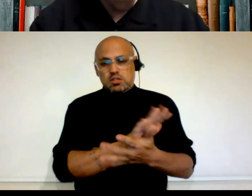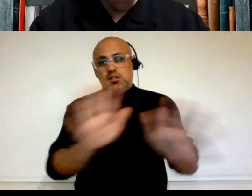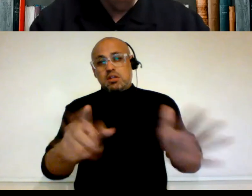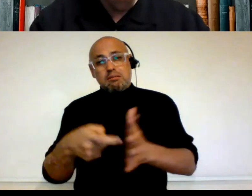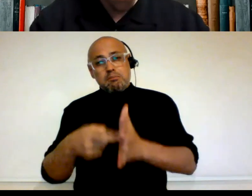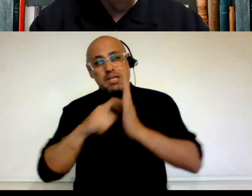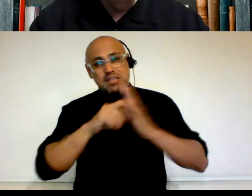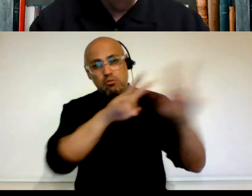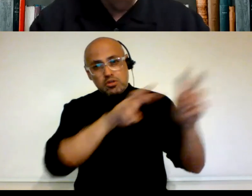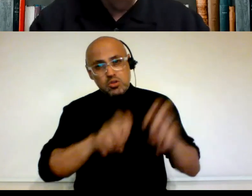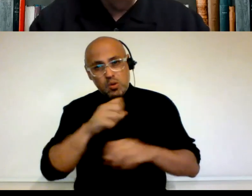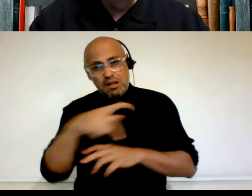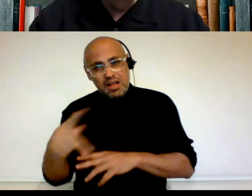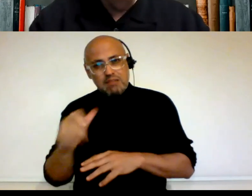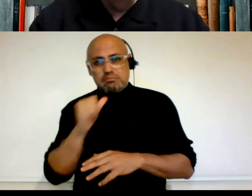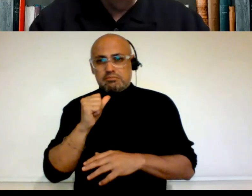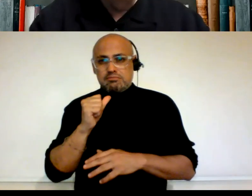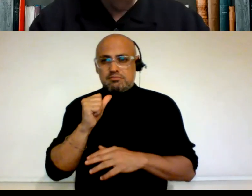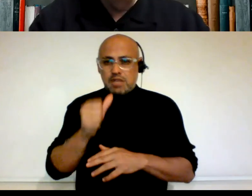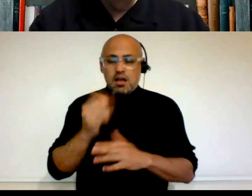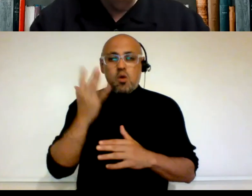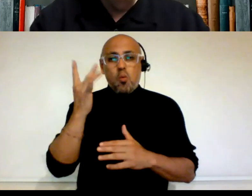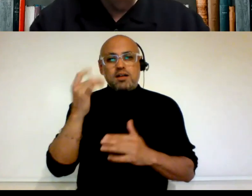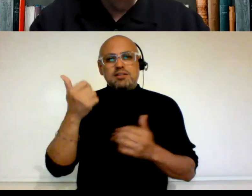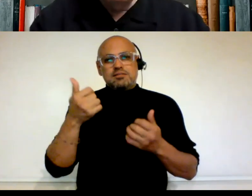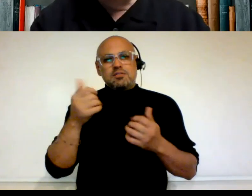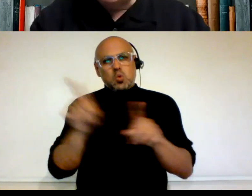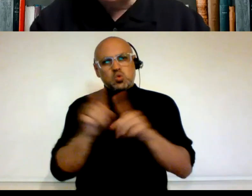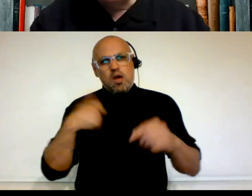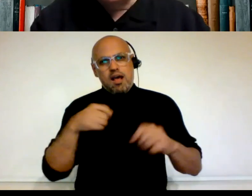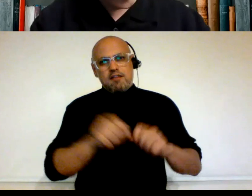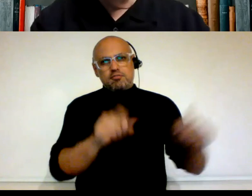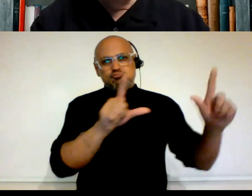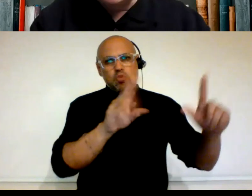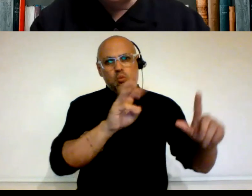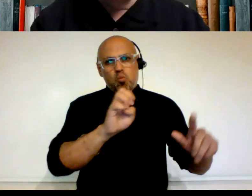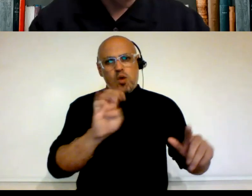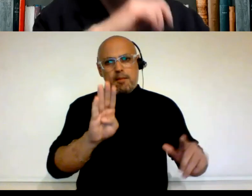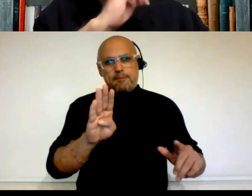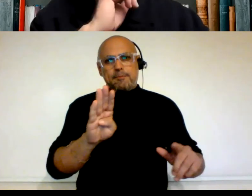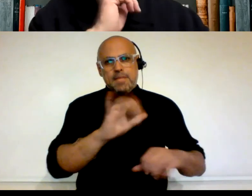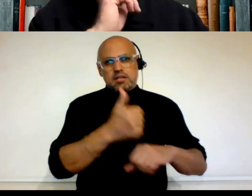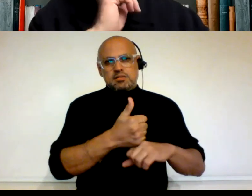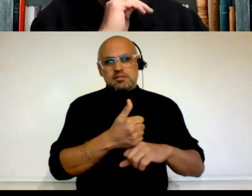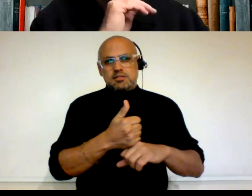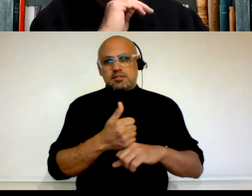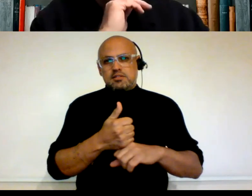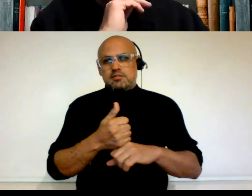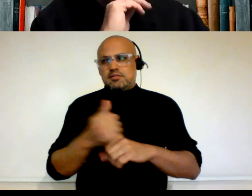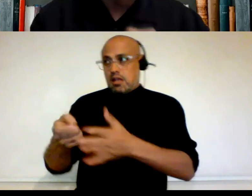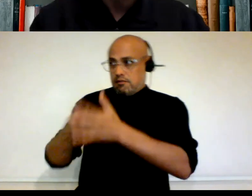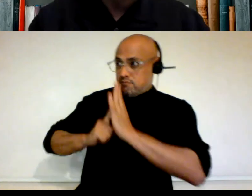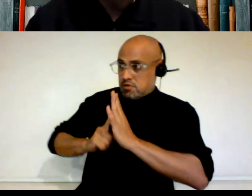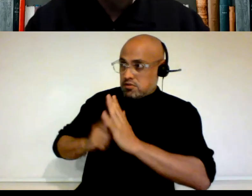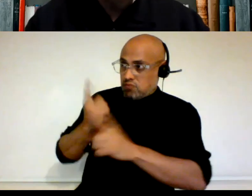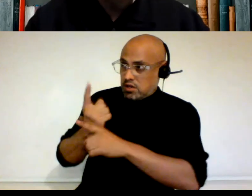download that app to your phone because we will also have web-based that you can actually go onto your computer. Obligatorio. Right. Sí, So,